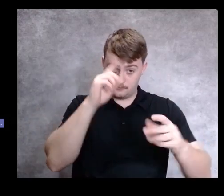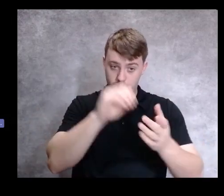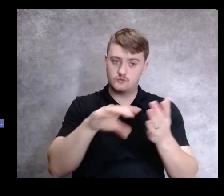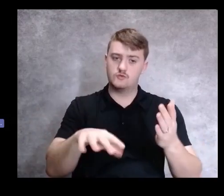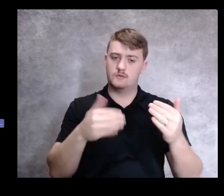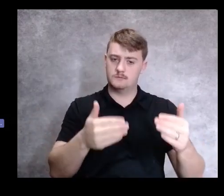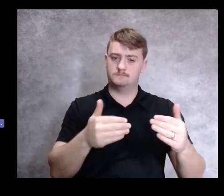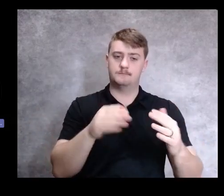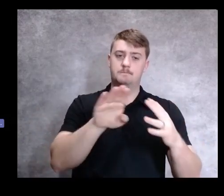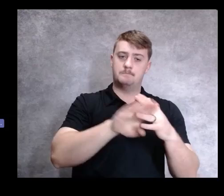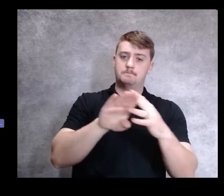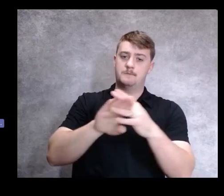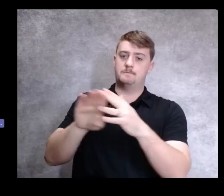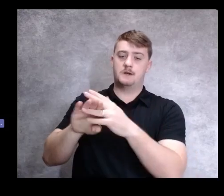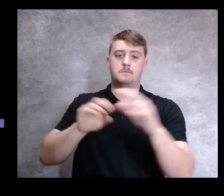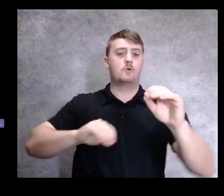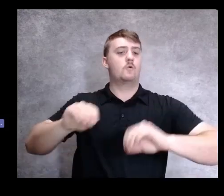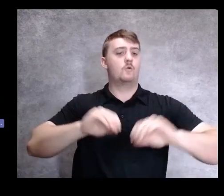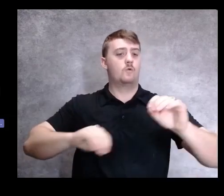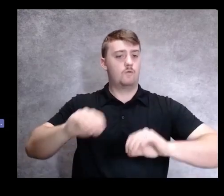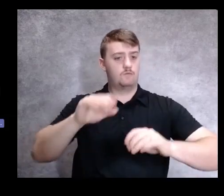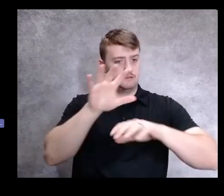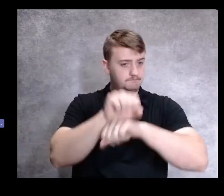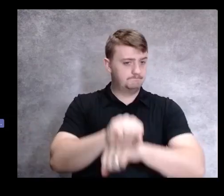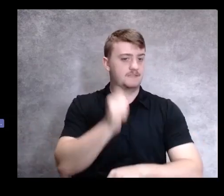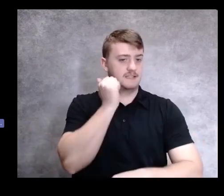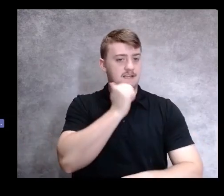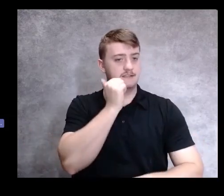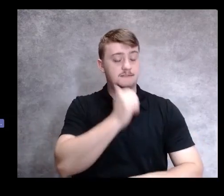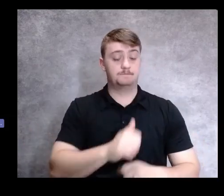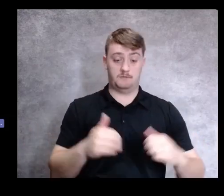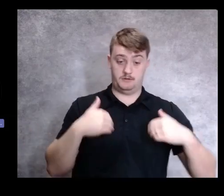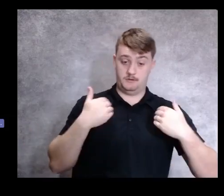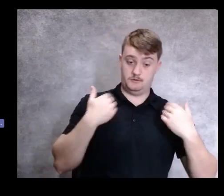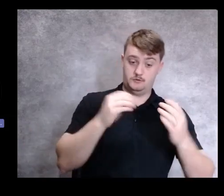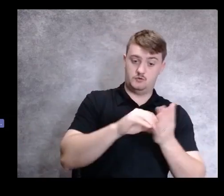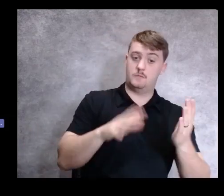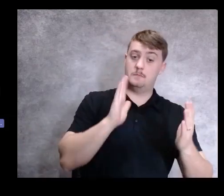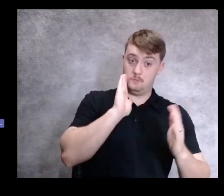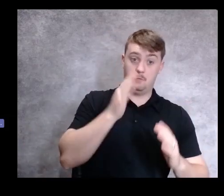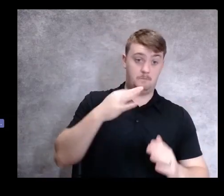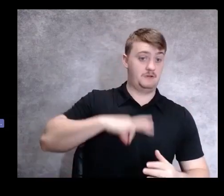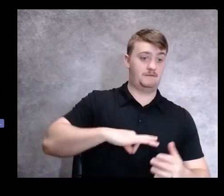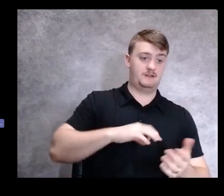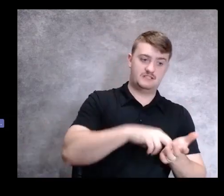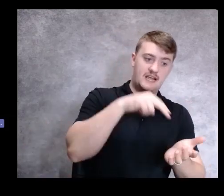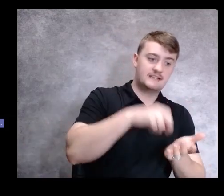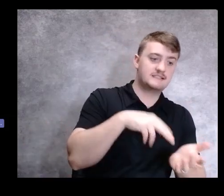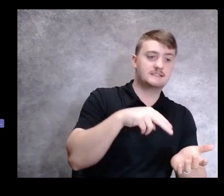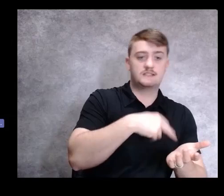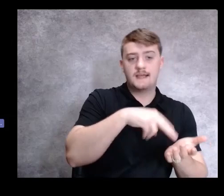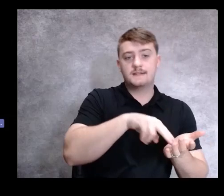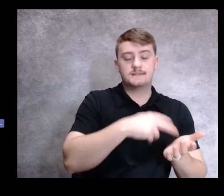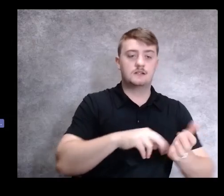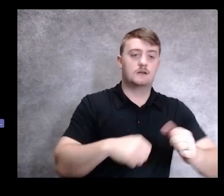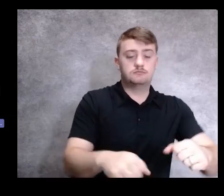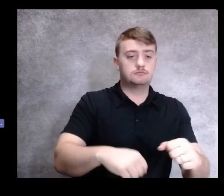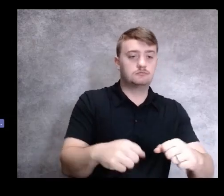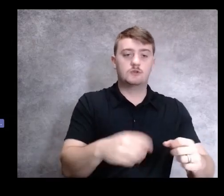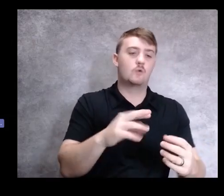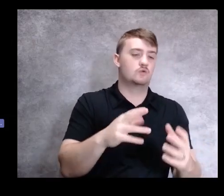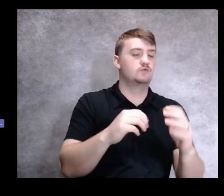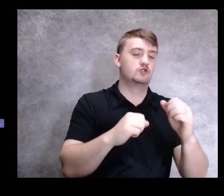make movement breaks part of the daily routine. Younger students may benefit from dancing, jumping, wiggling, or